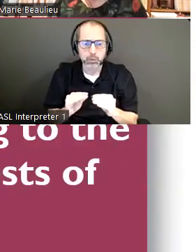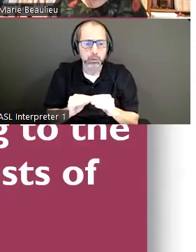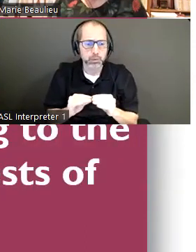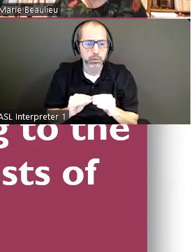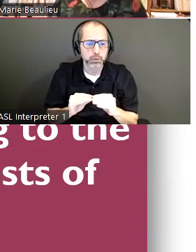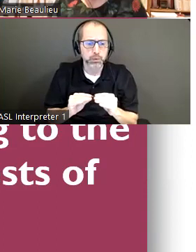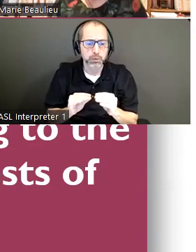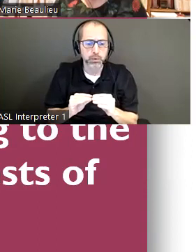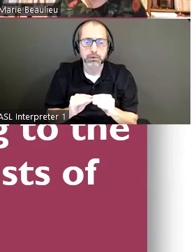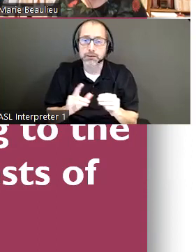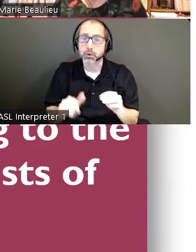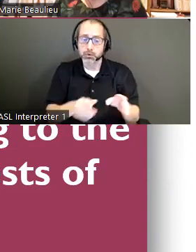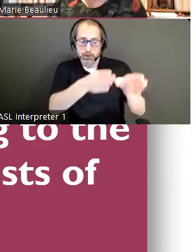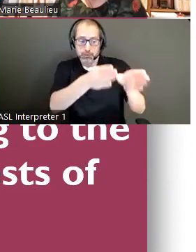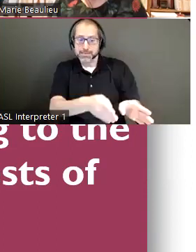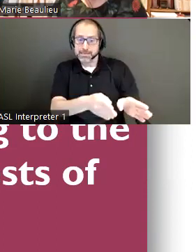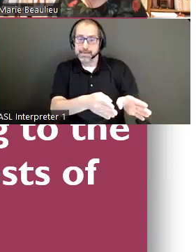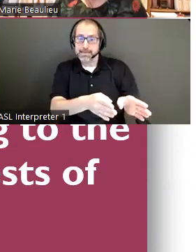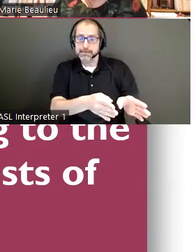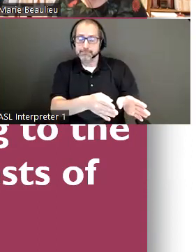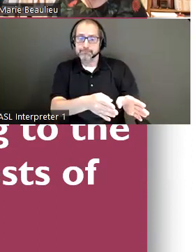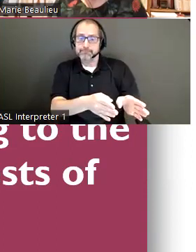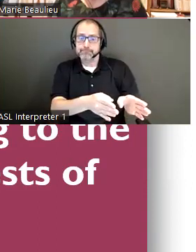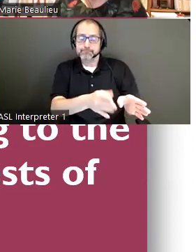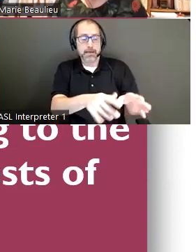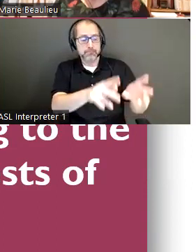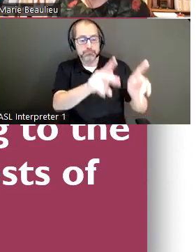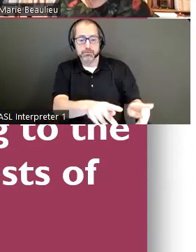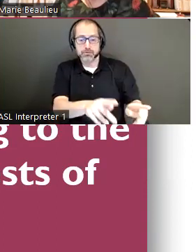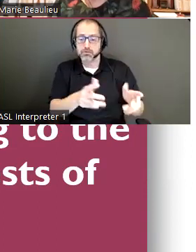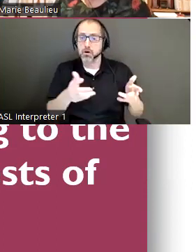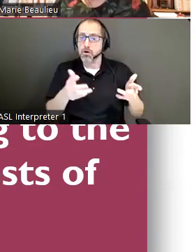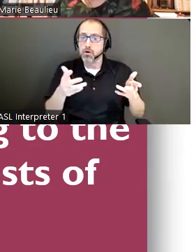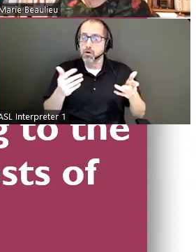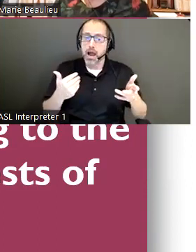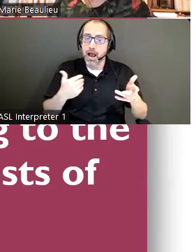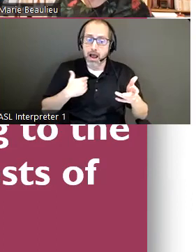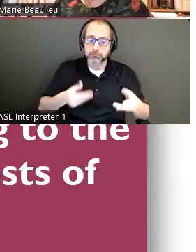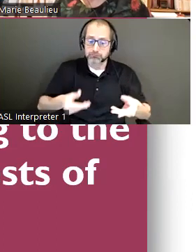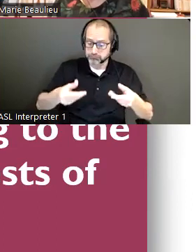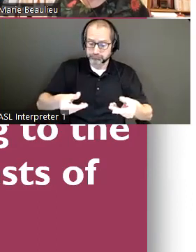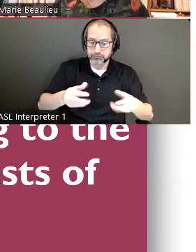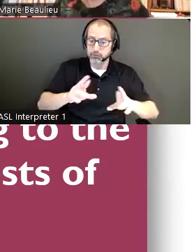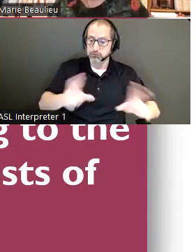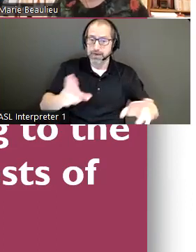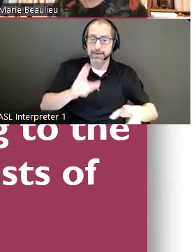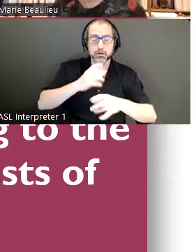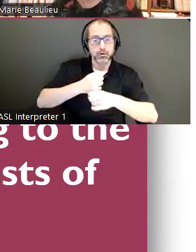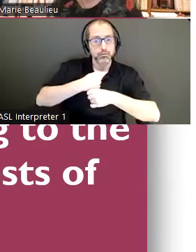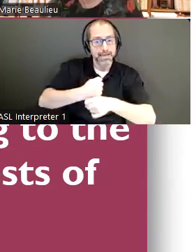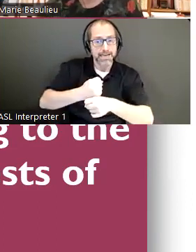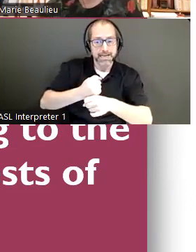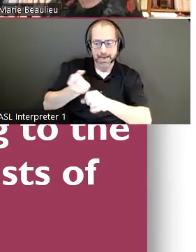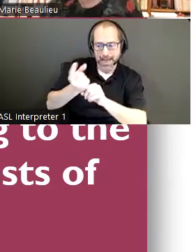the residents are ready, have already all they have in hand to create an annual training calendar.